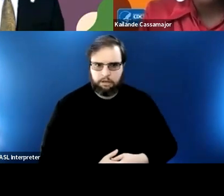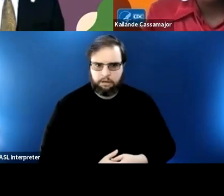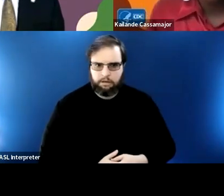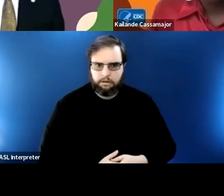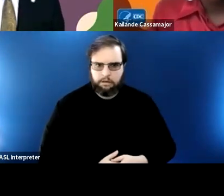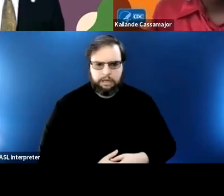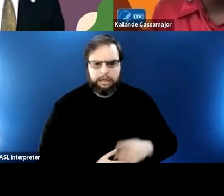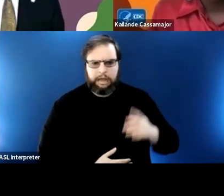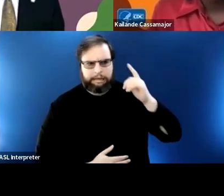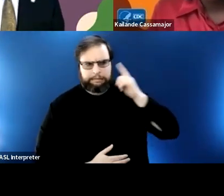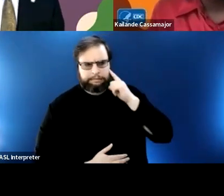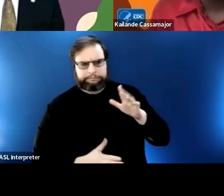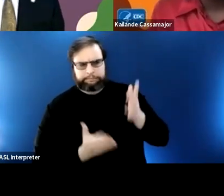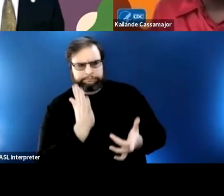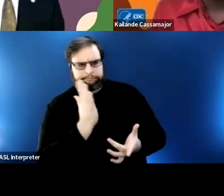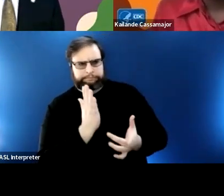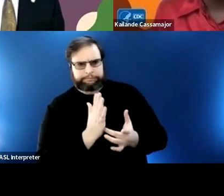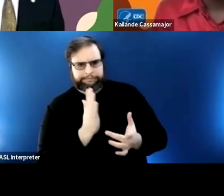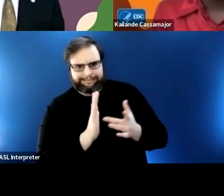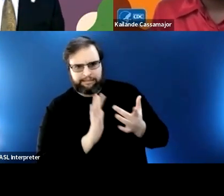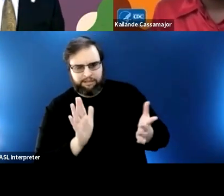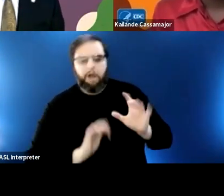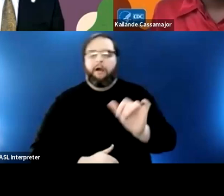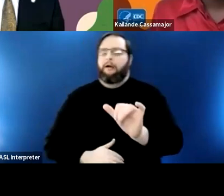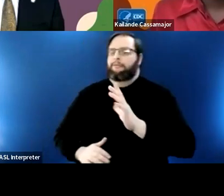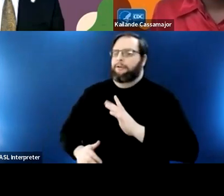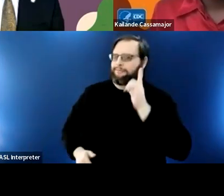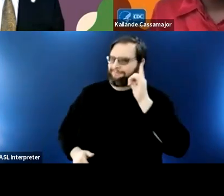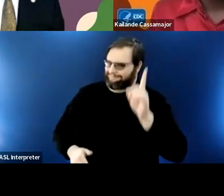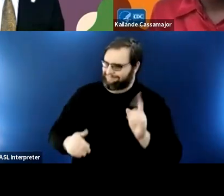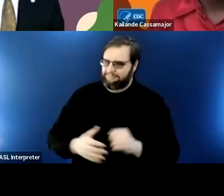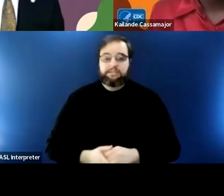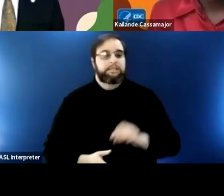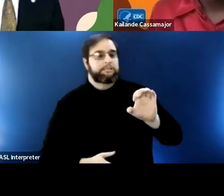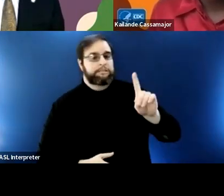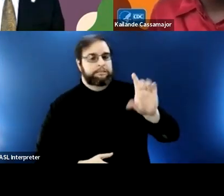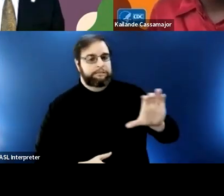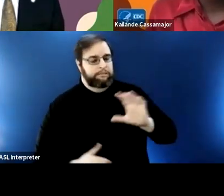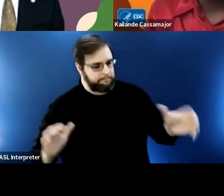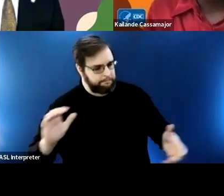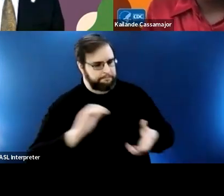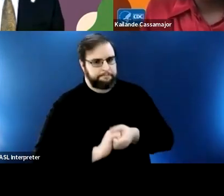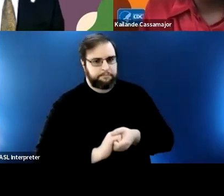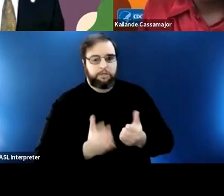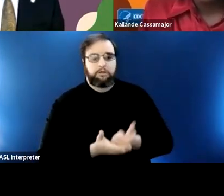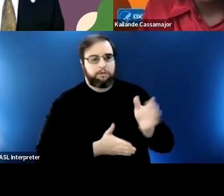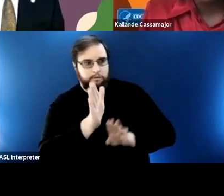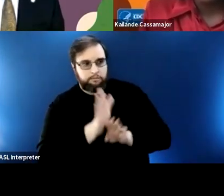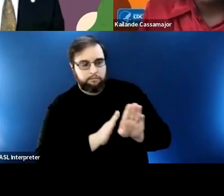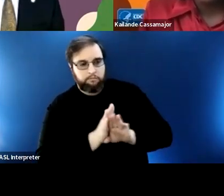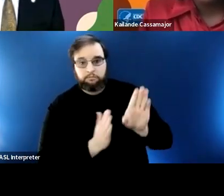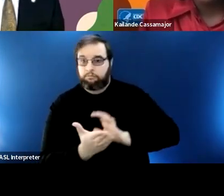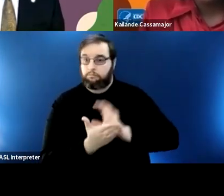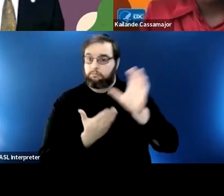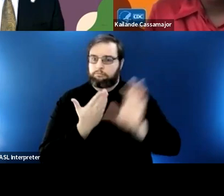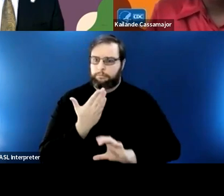I think we may be having a little bit of connection issues. I think the CDC could partner with schools to help develop a curriculum that is, can